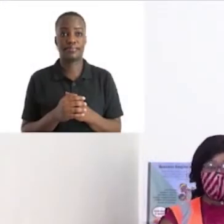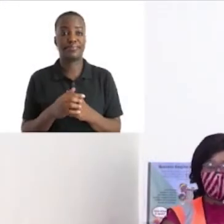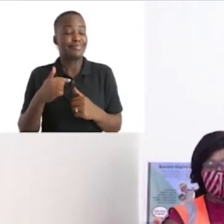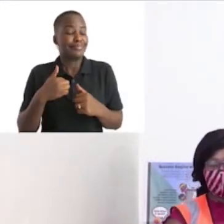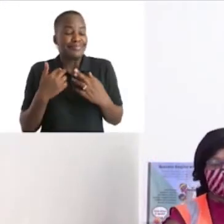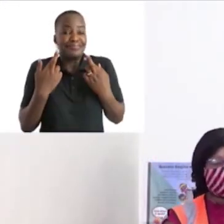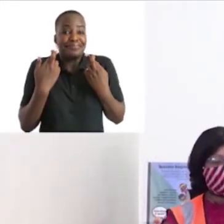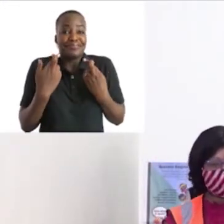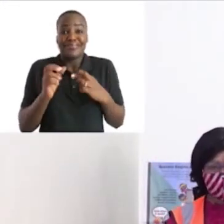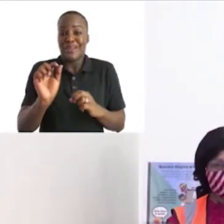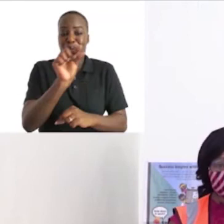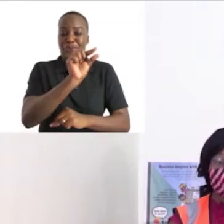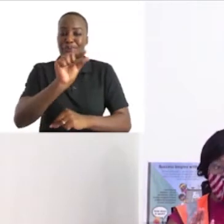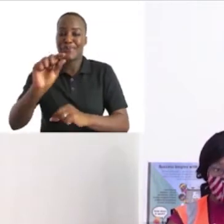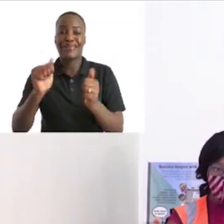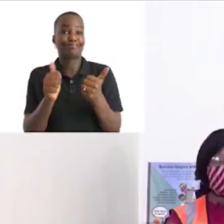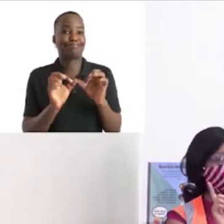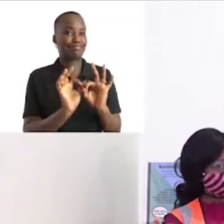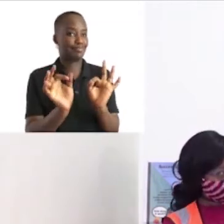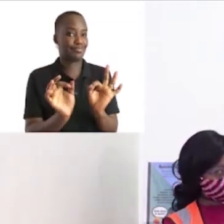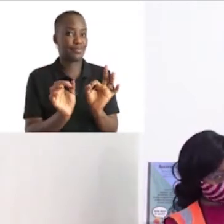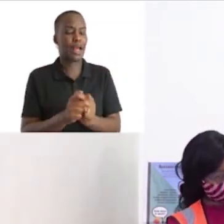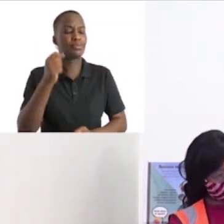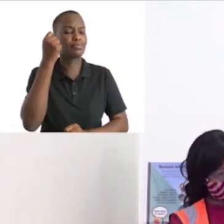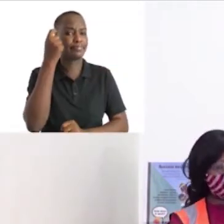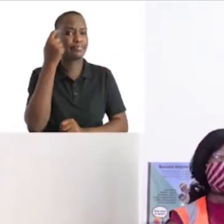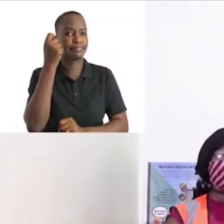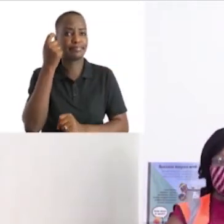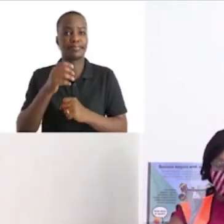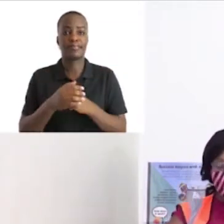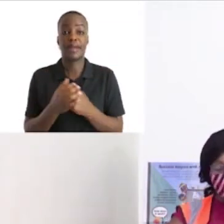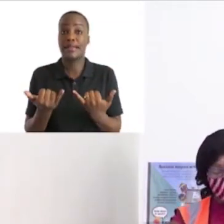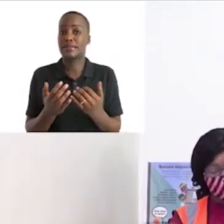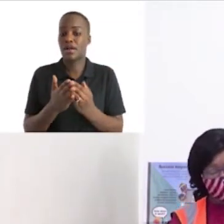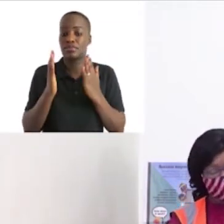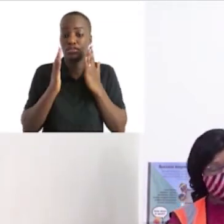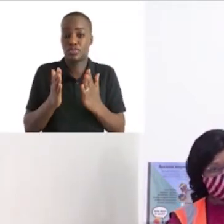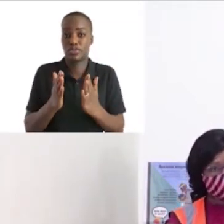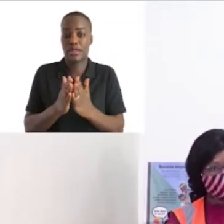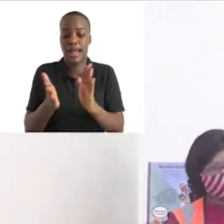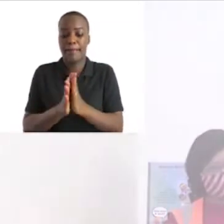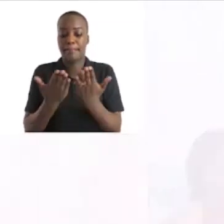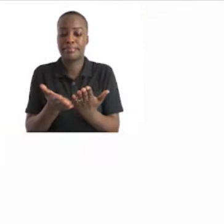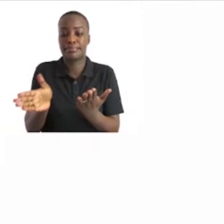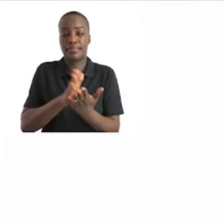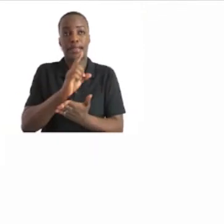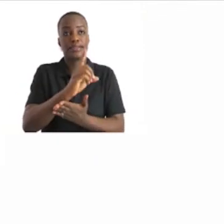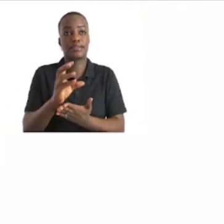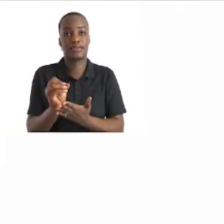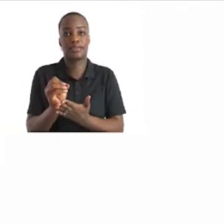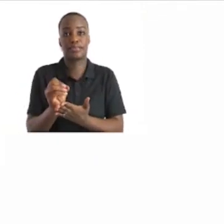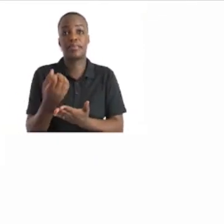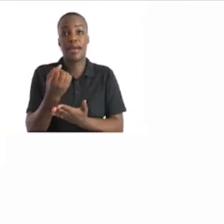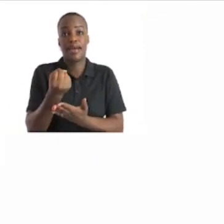I hope your sentences are beautiful and that they make sense. Now let's look at page 10. On